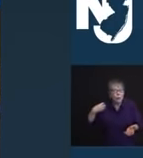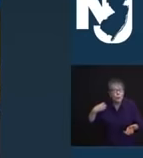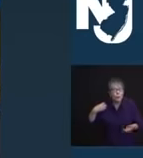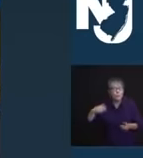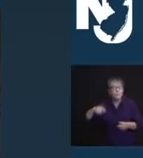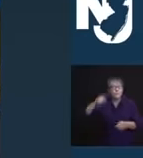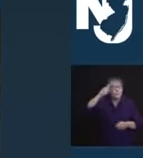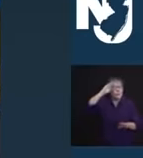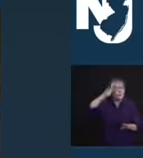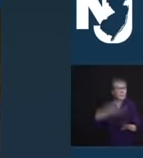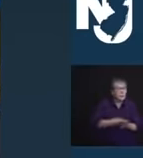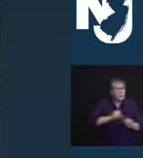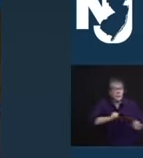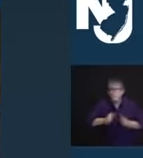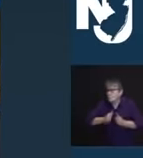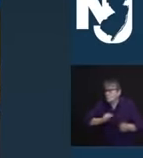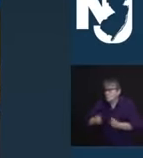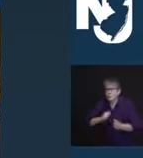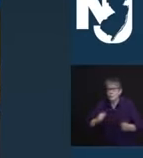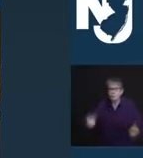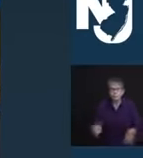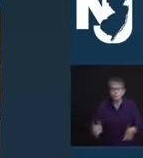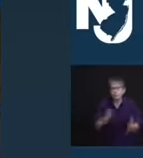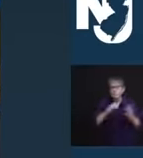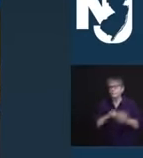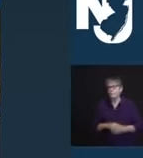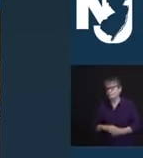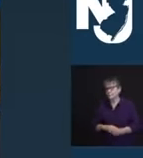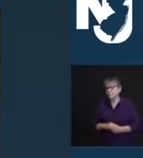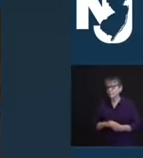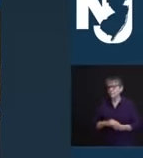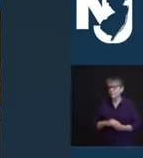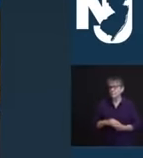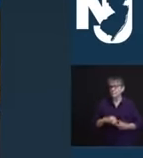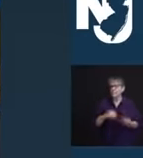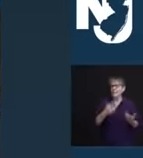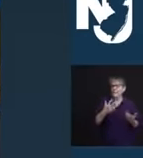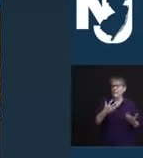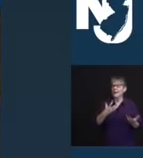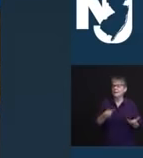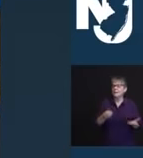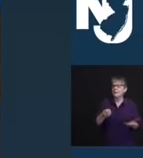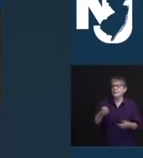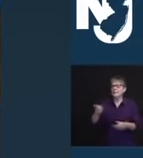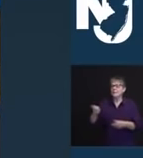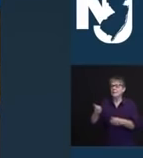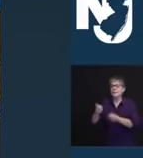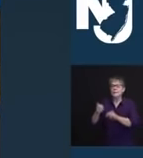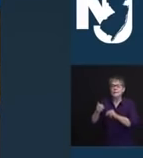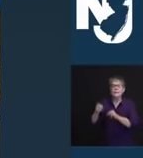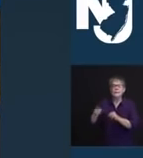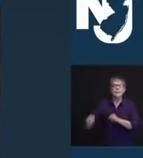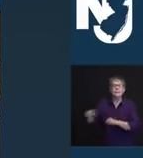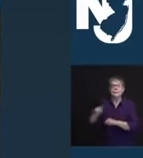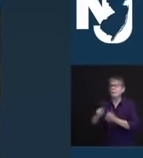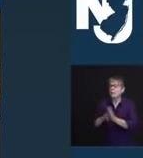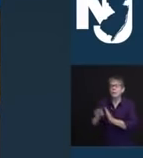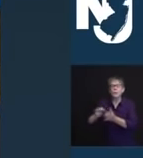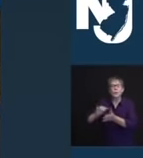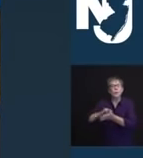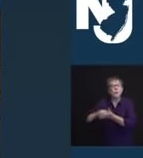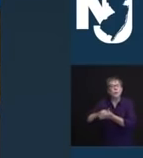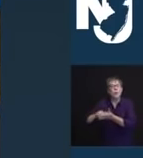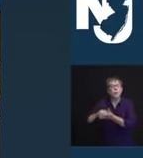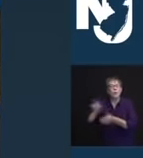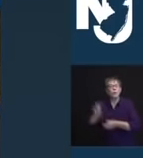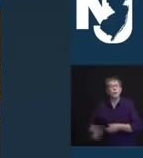New York City tour guide. That's kind of cool. He leaves behind his wife of 48 years, Diane, in the lower